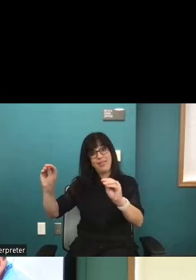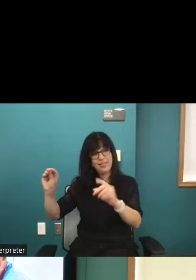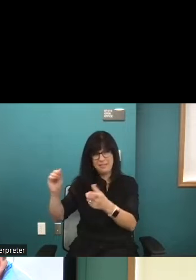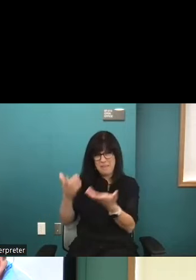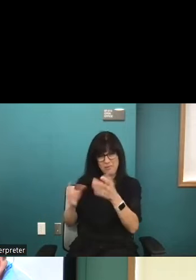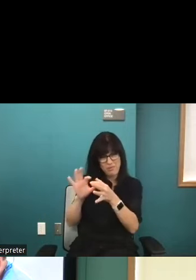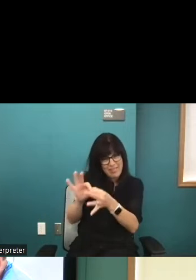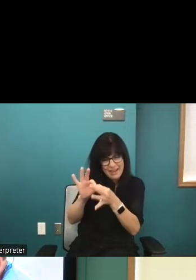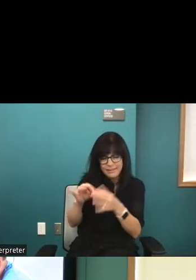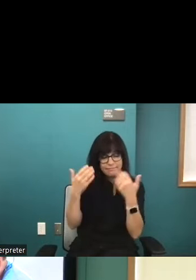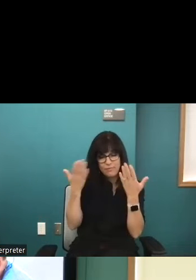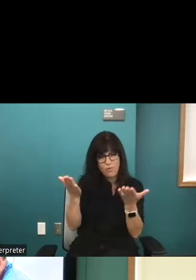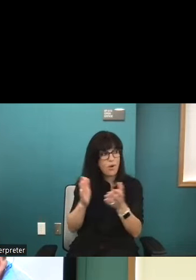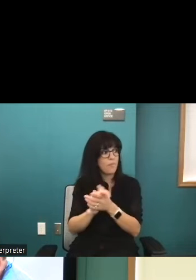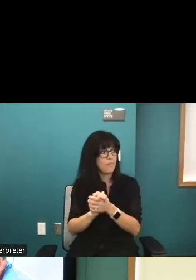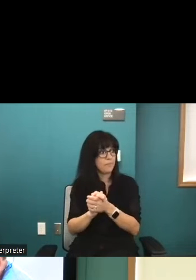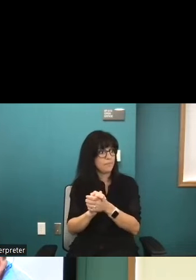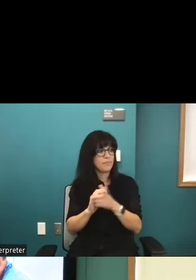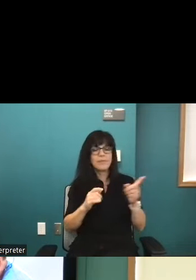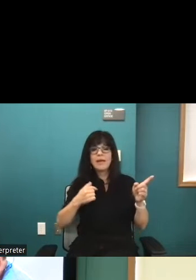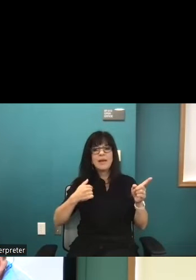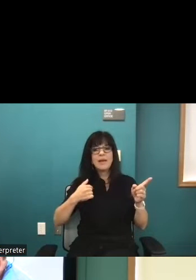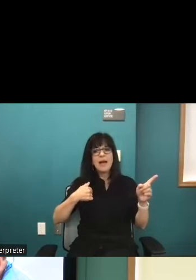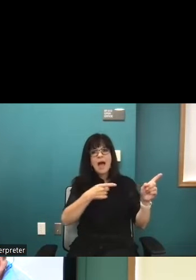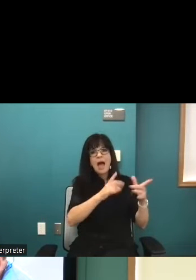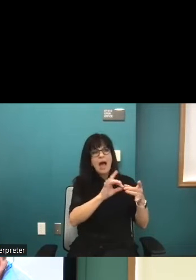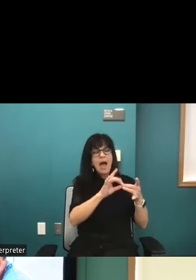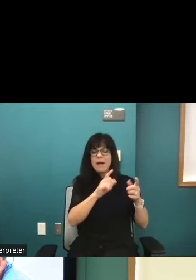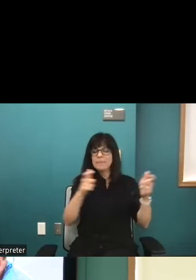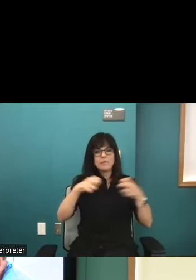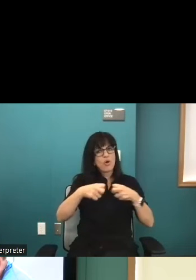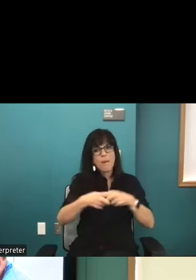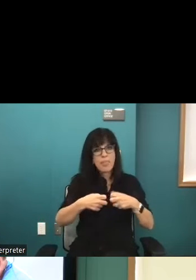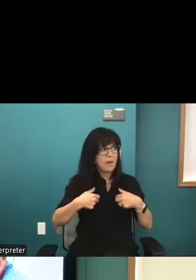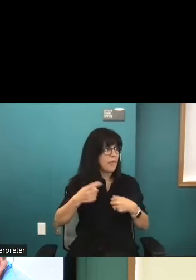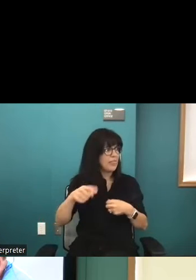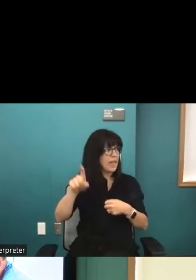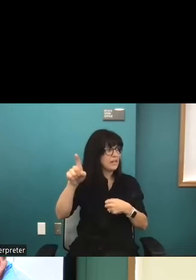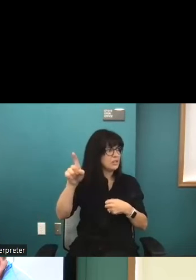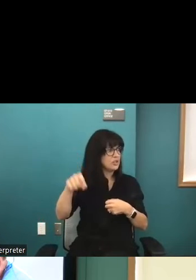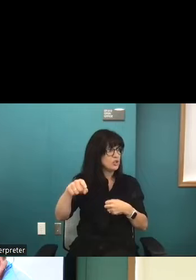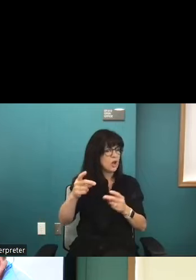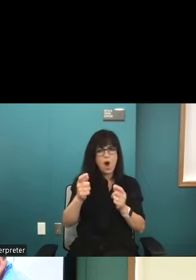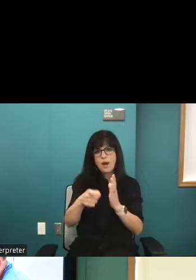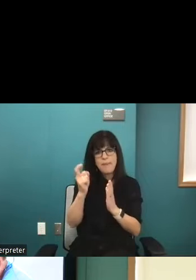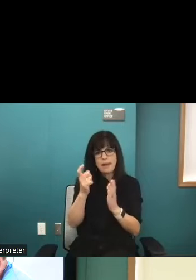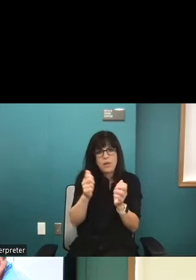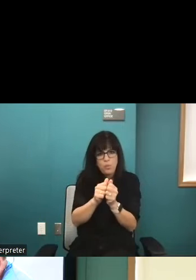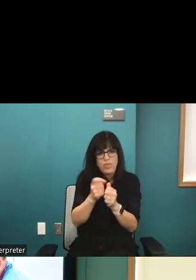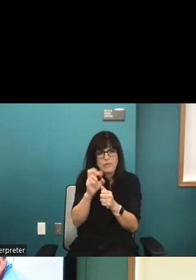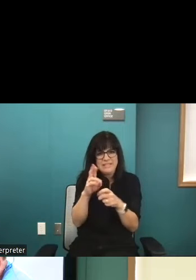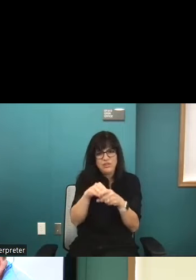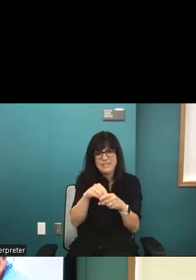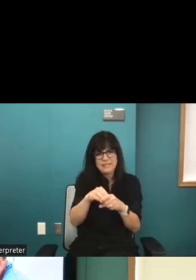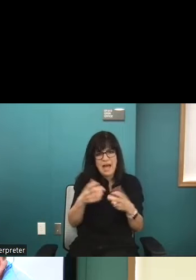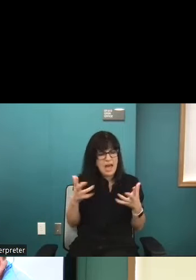has something to do with it, but yeah. I don't know. I just have a big issue, because these should come automatically with a receiver in. I